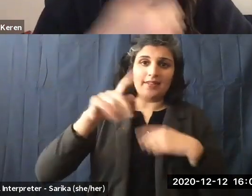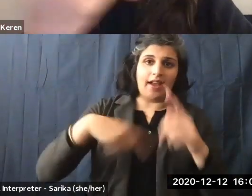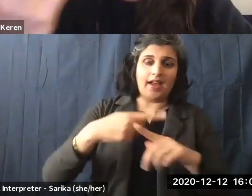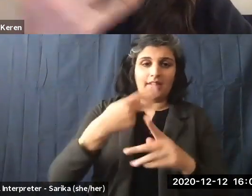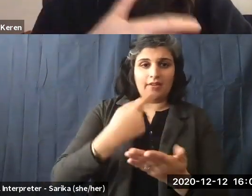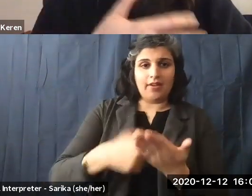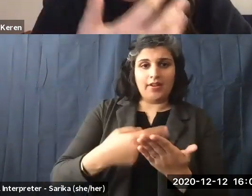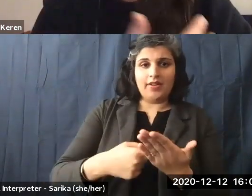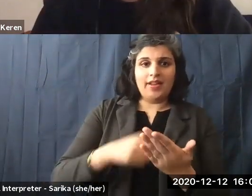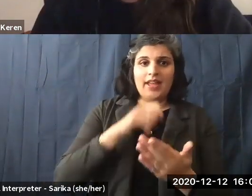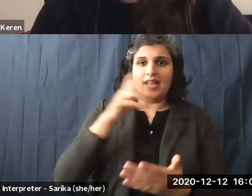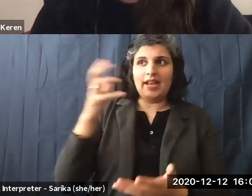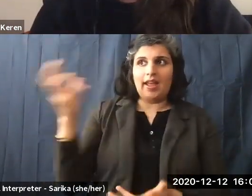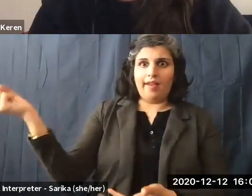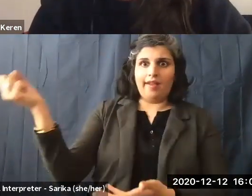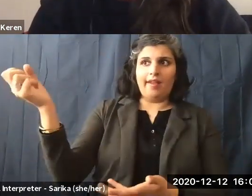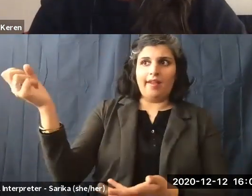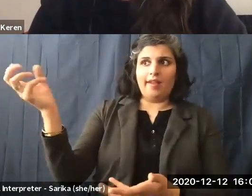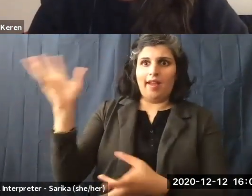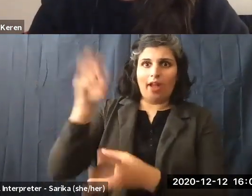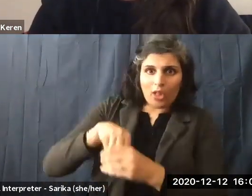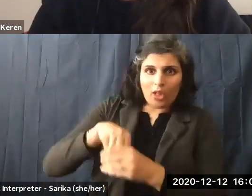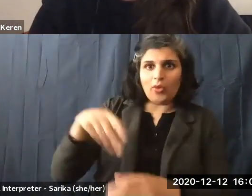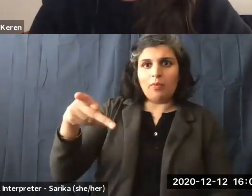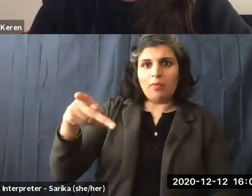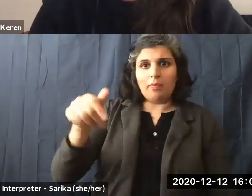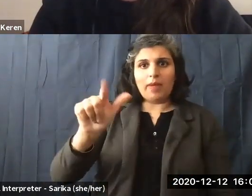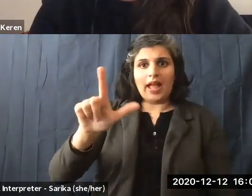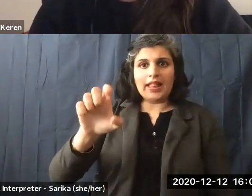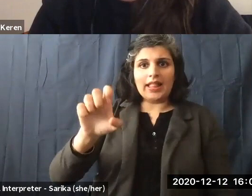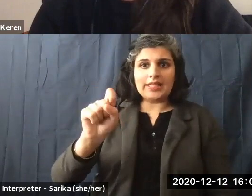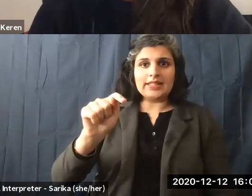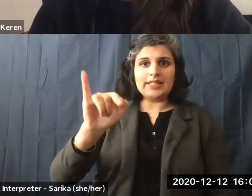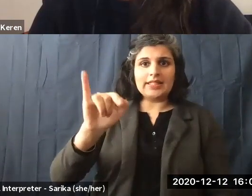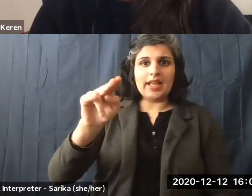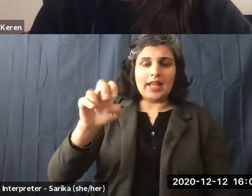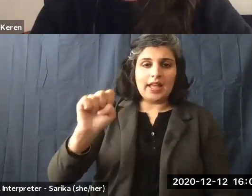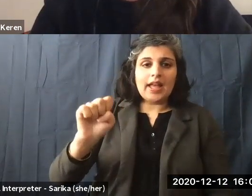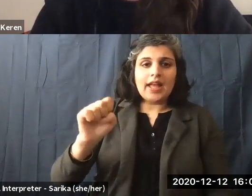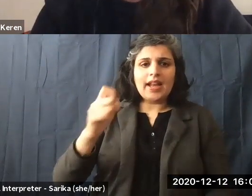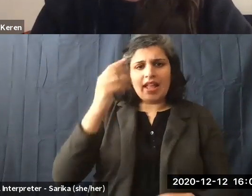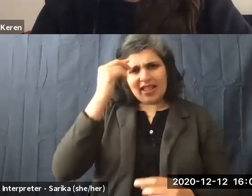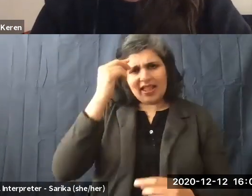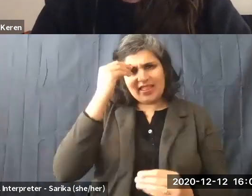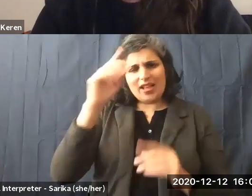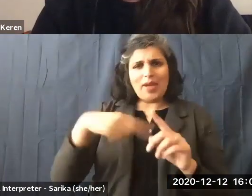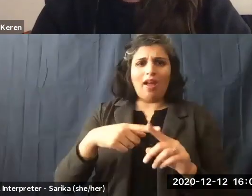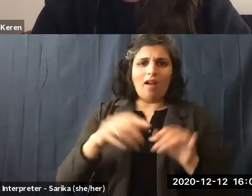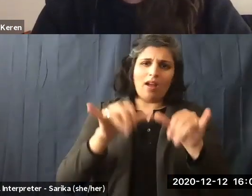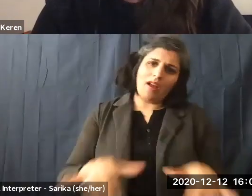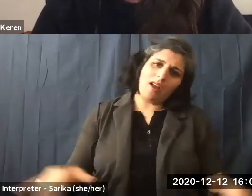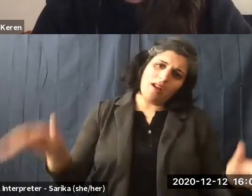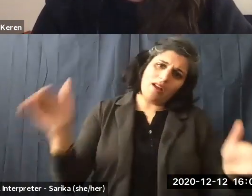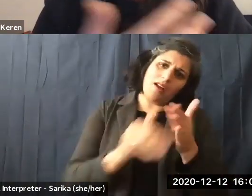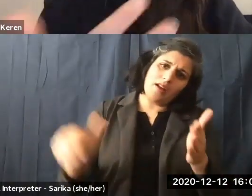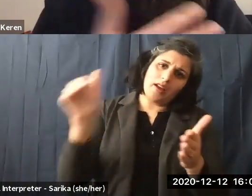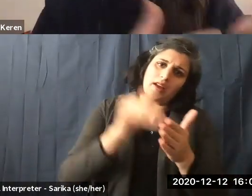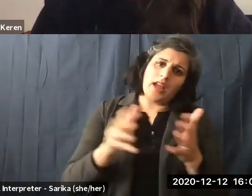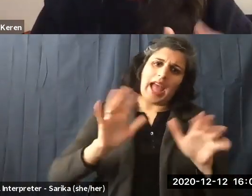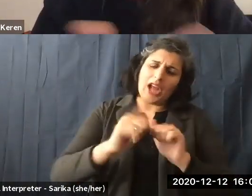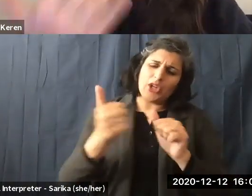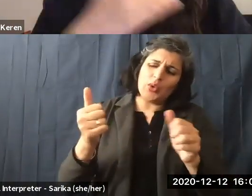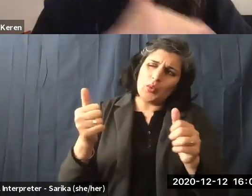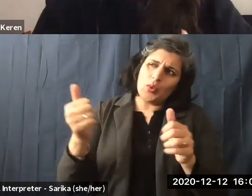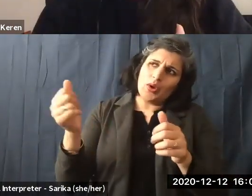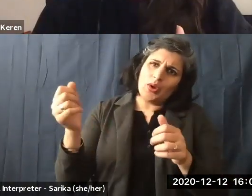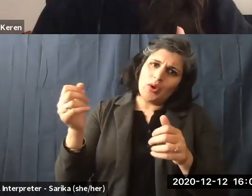bring Palestine into it. And I think about it constantly in ways of what do you, what do you bring back? How you